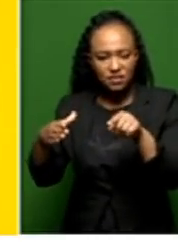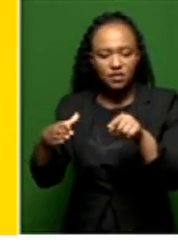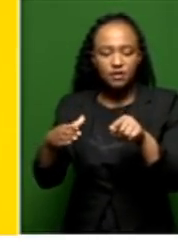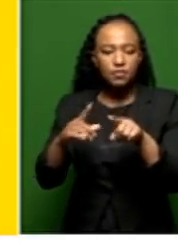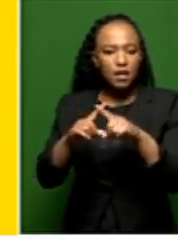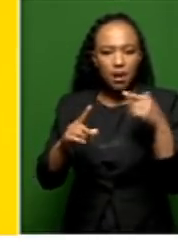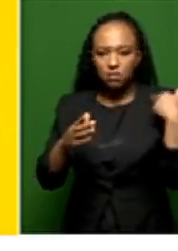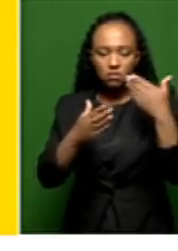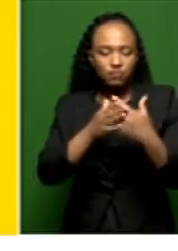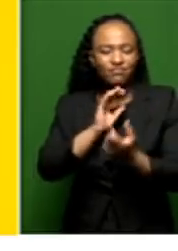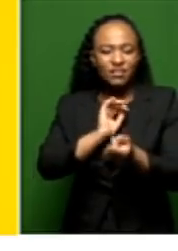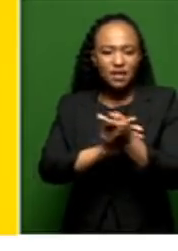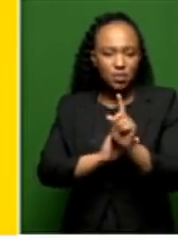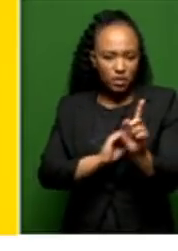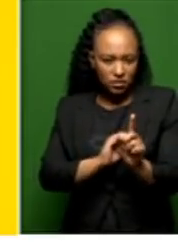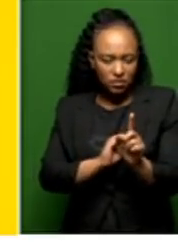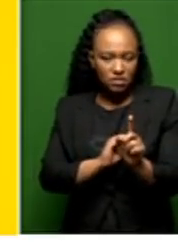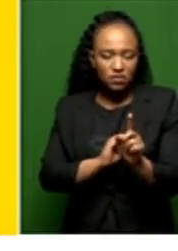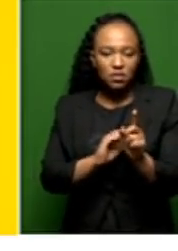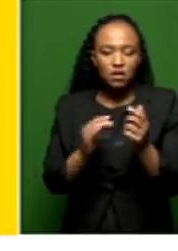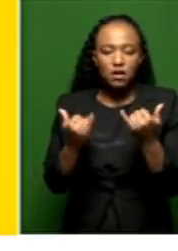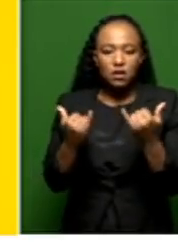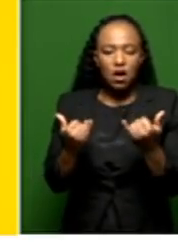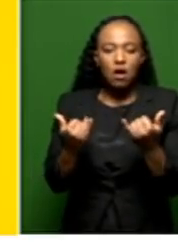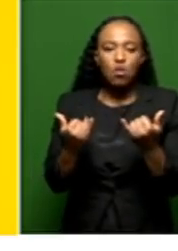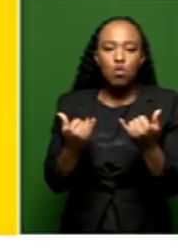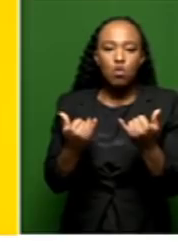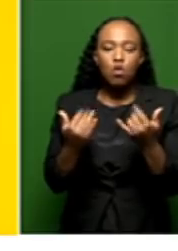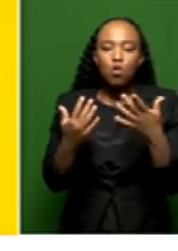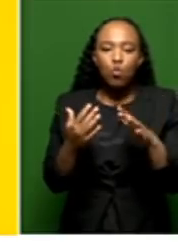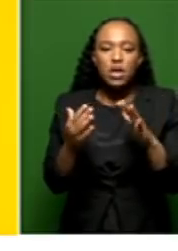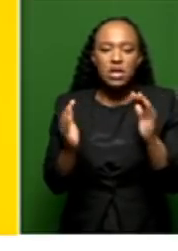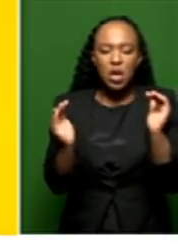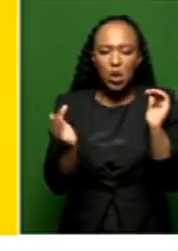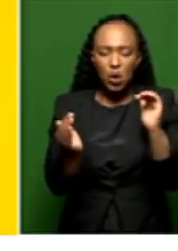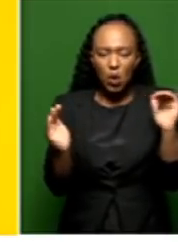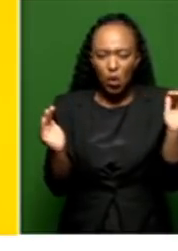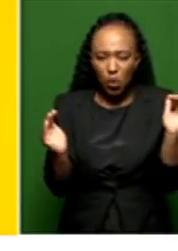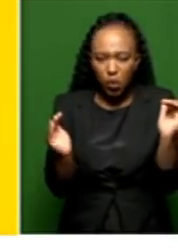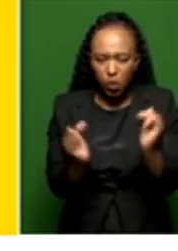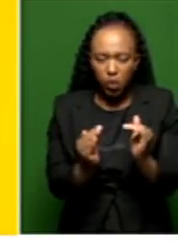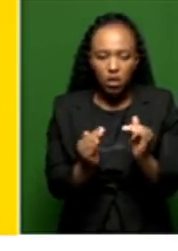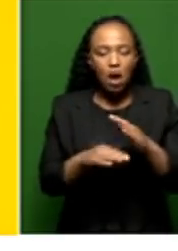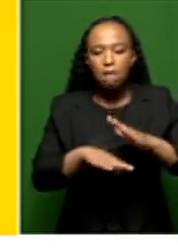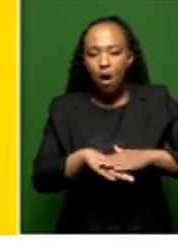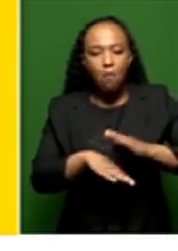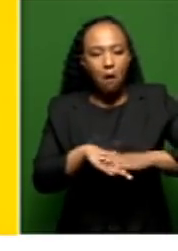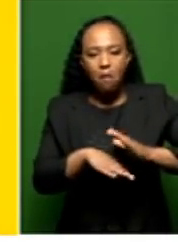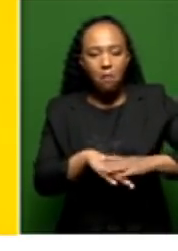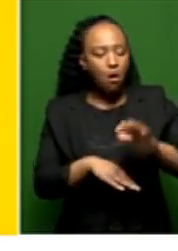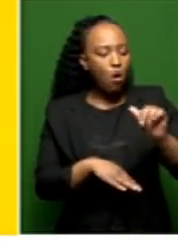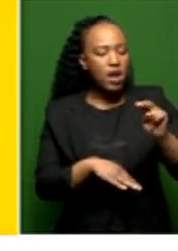what has happened here, to the extent that we became reductionist and spoke of the ANC as